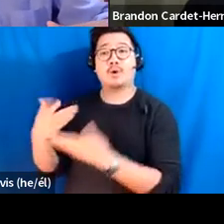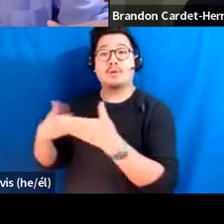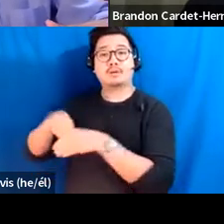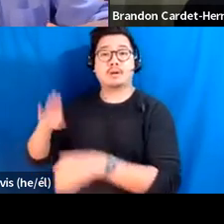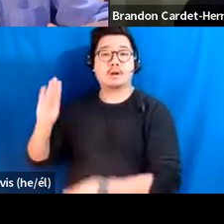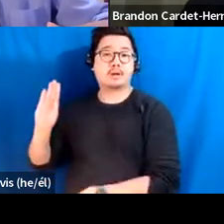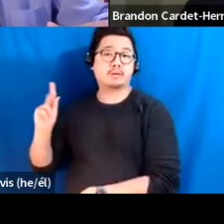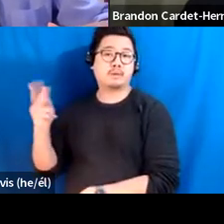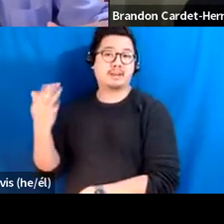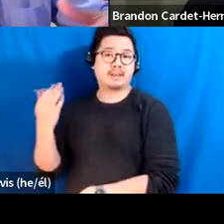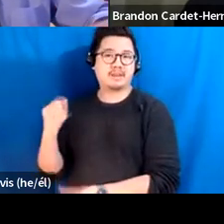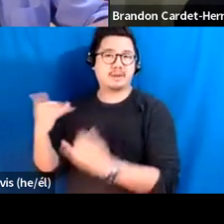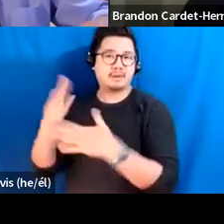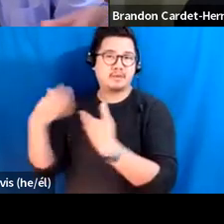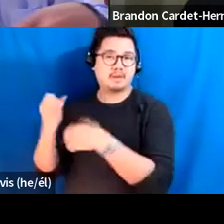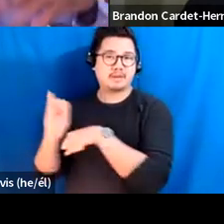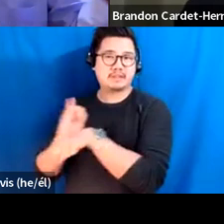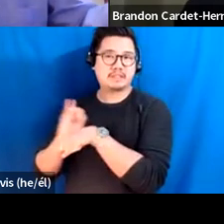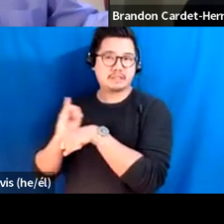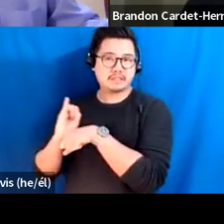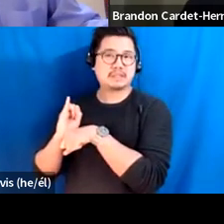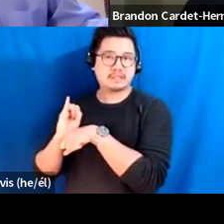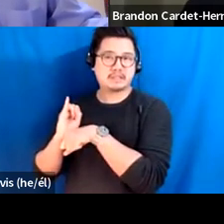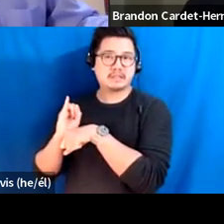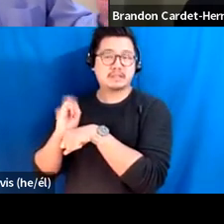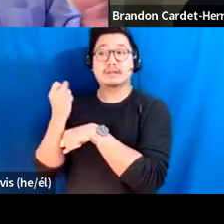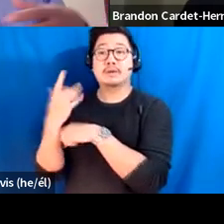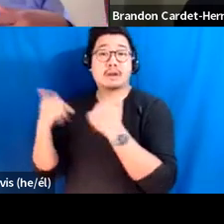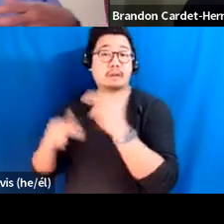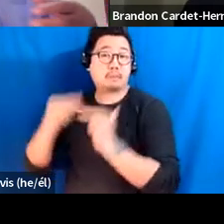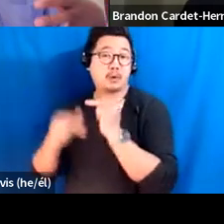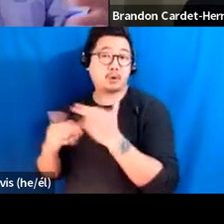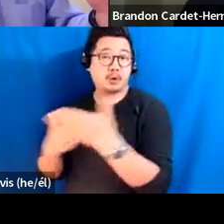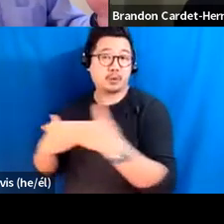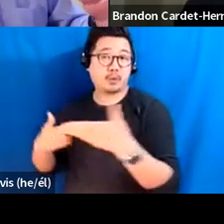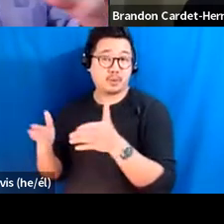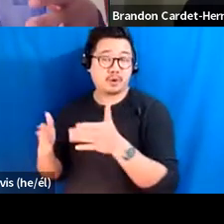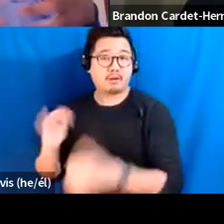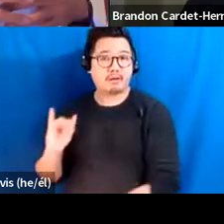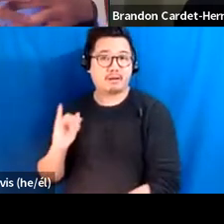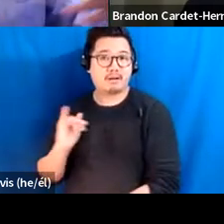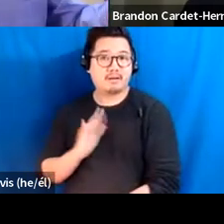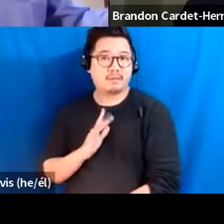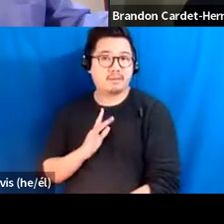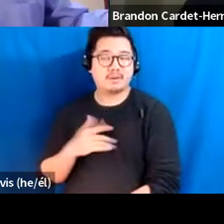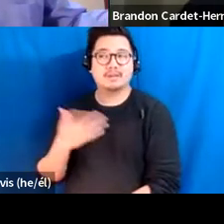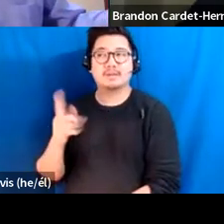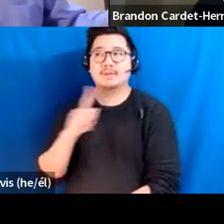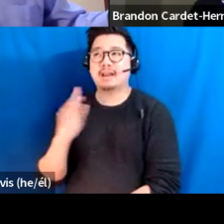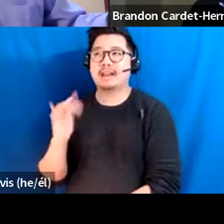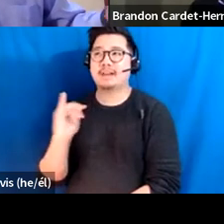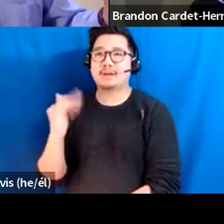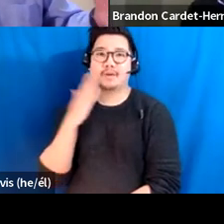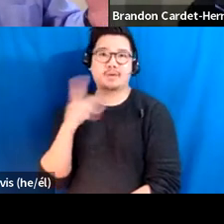a an intern and um they're building it for us and they you know it was like open open her arms